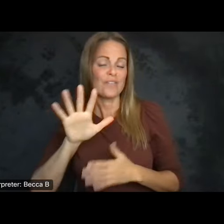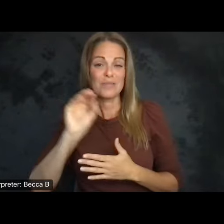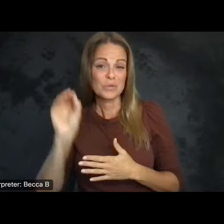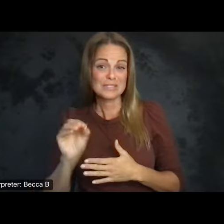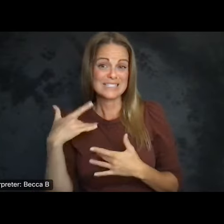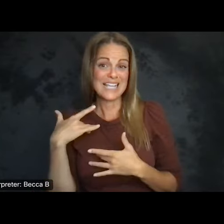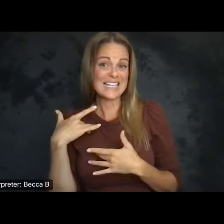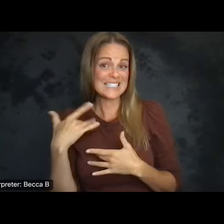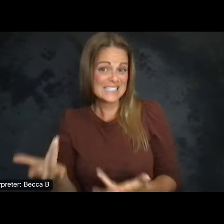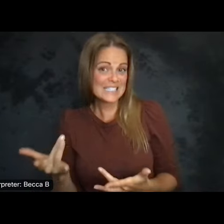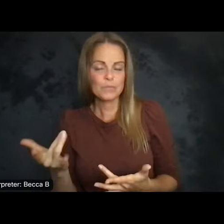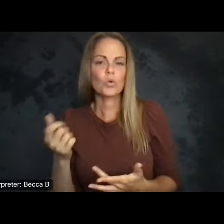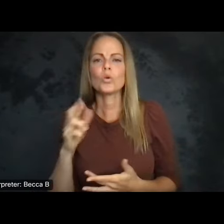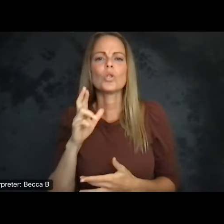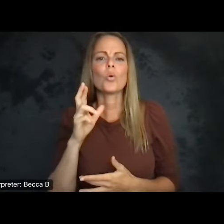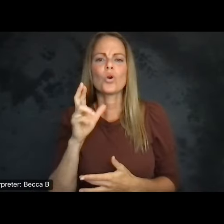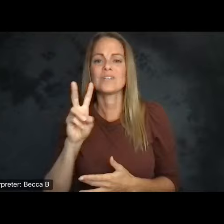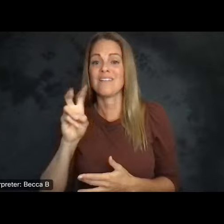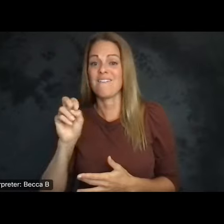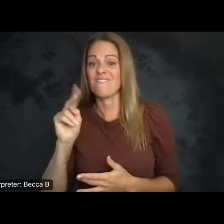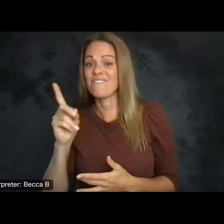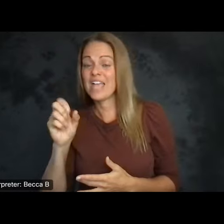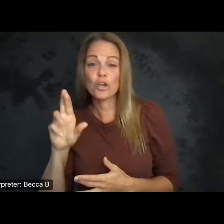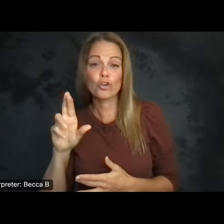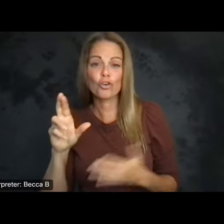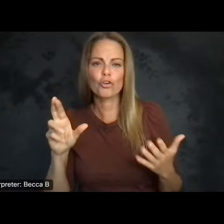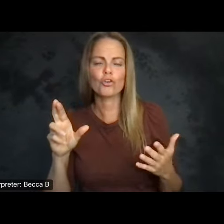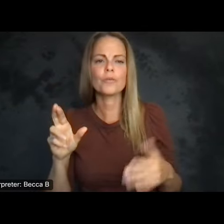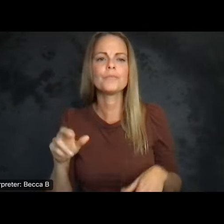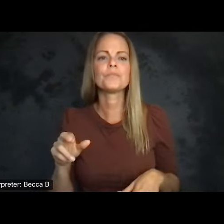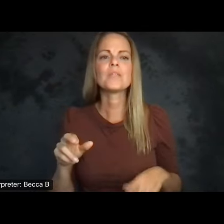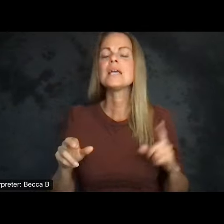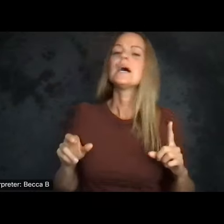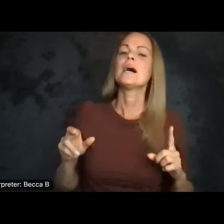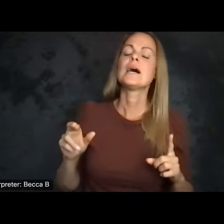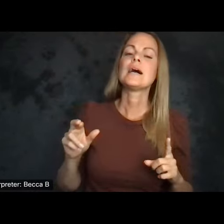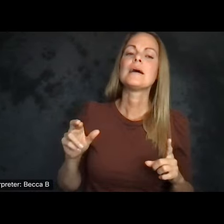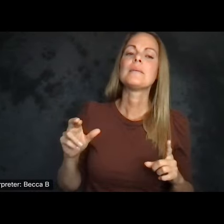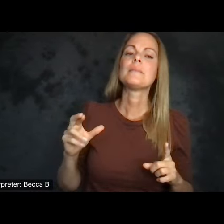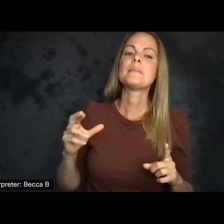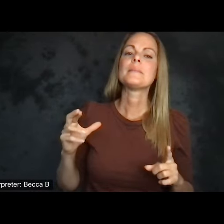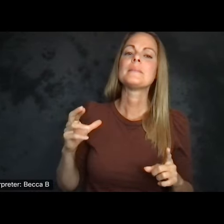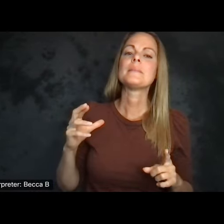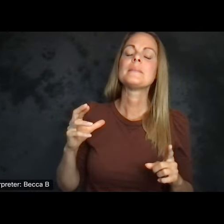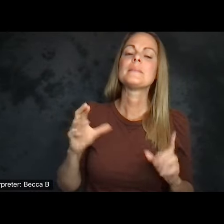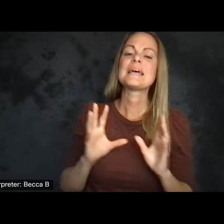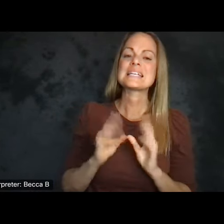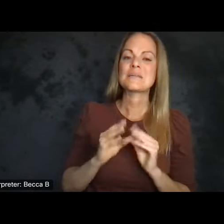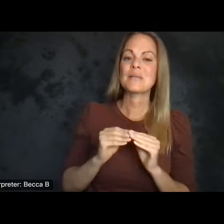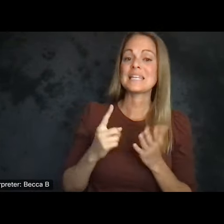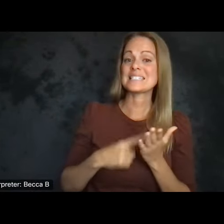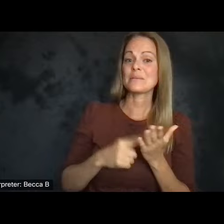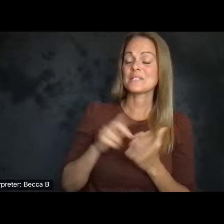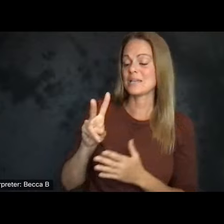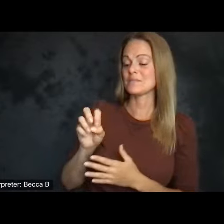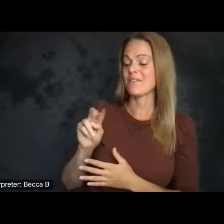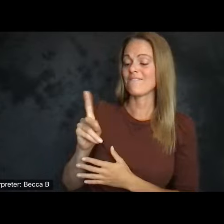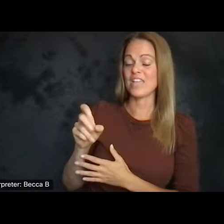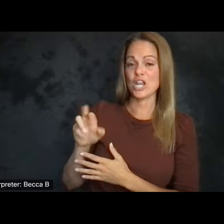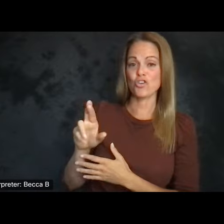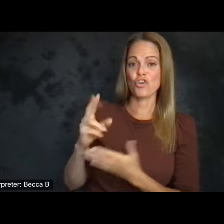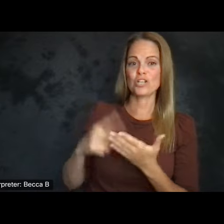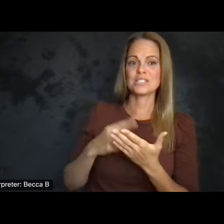And who is that? As a vendor? Is it one? Sorry, Chairman and Committee. Sometimes it's a vendor, sometimes they are from D of A.